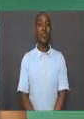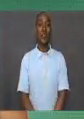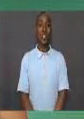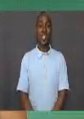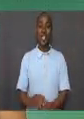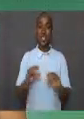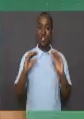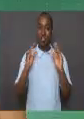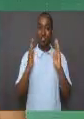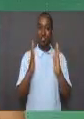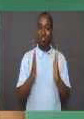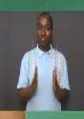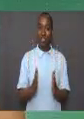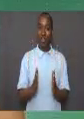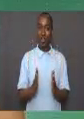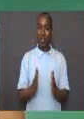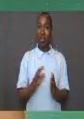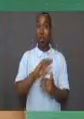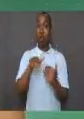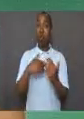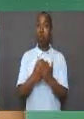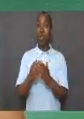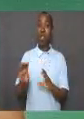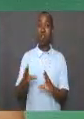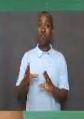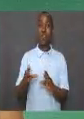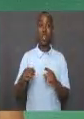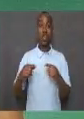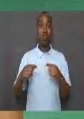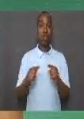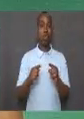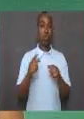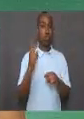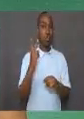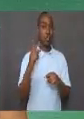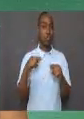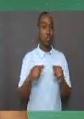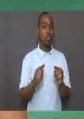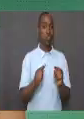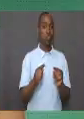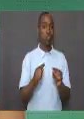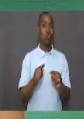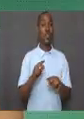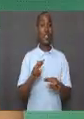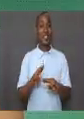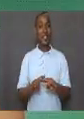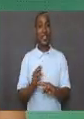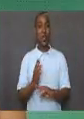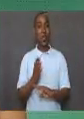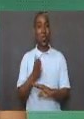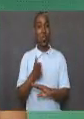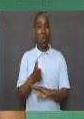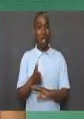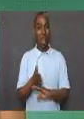Teacher will be splitting the class up into groups of 2 and assign you